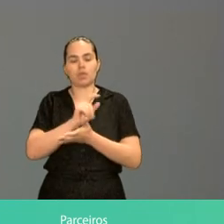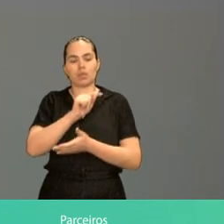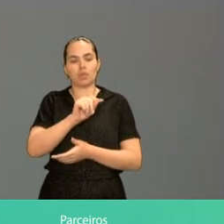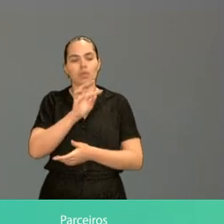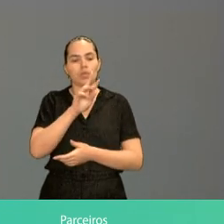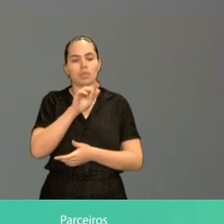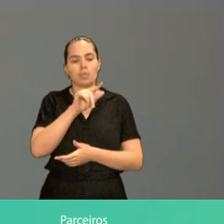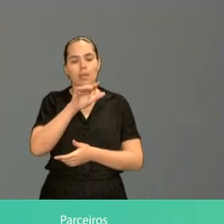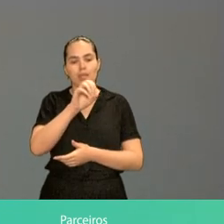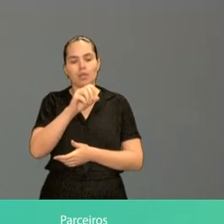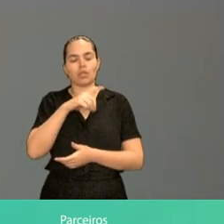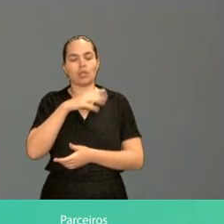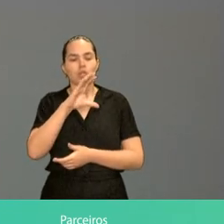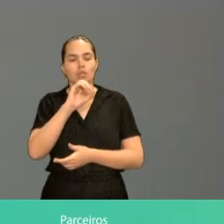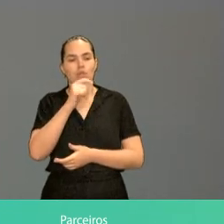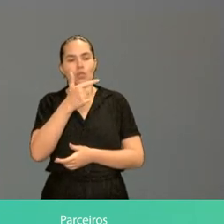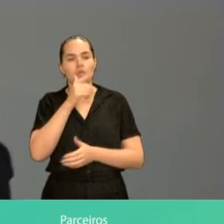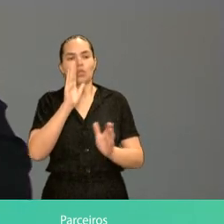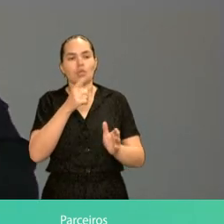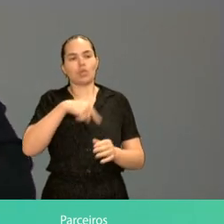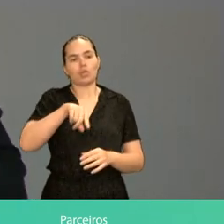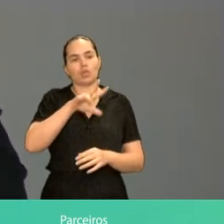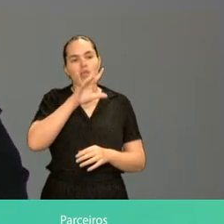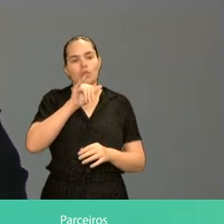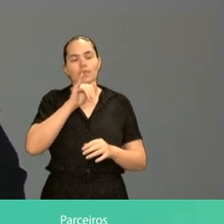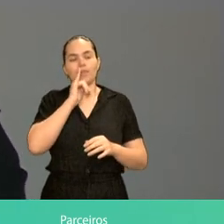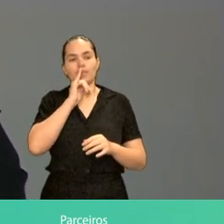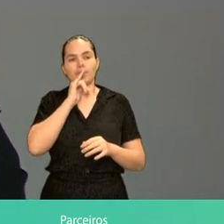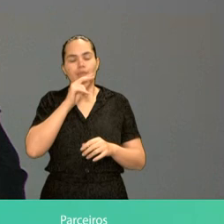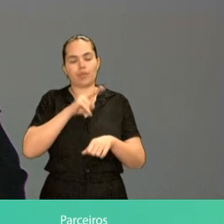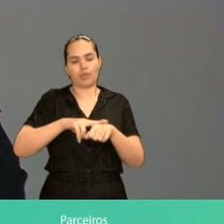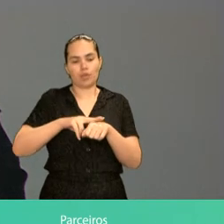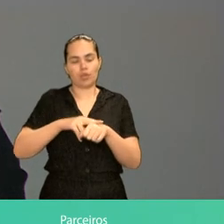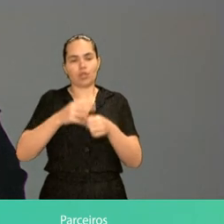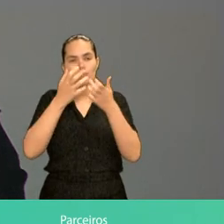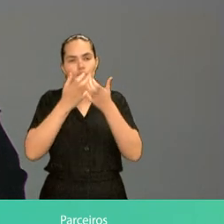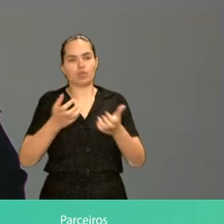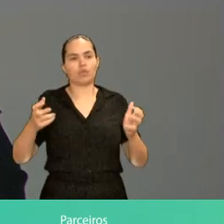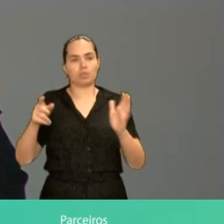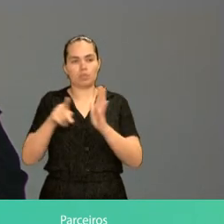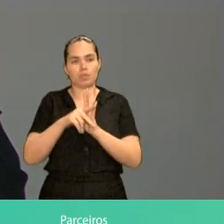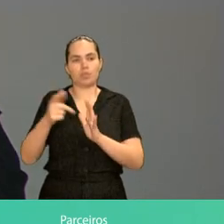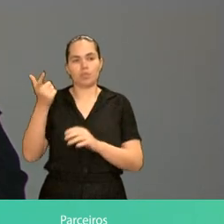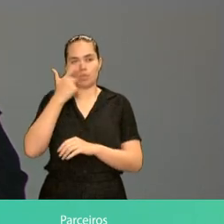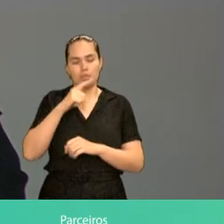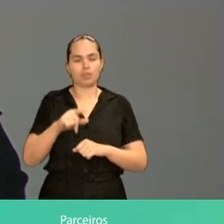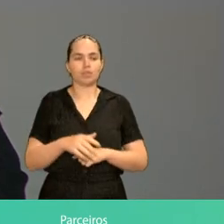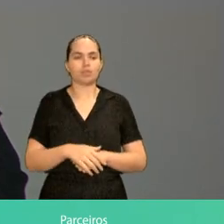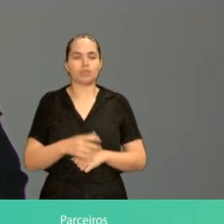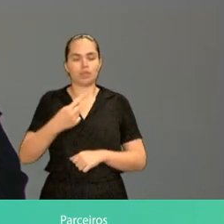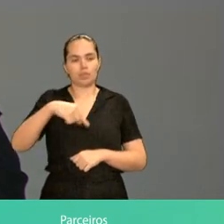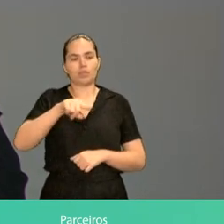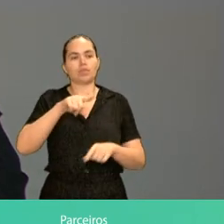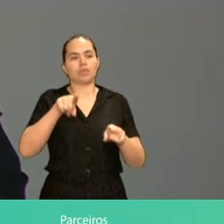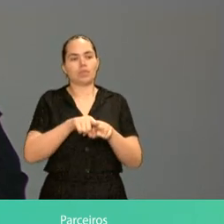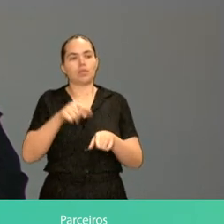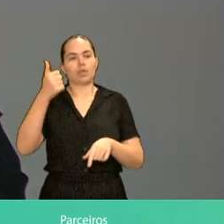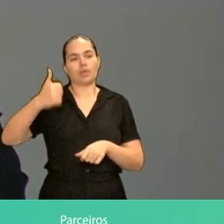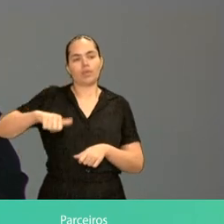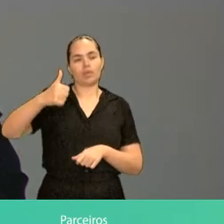so we will have green CO2 from the biomethane, and we'll assess projects.